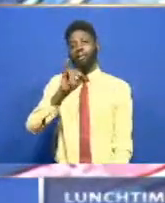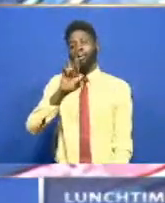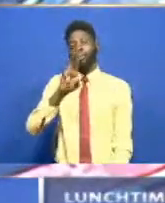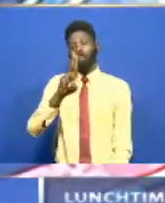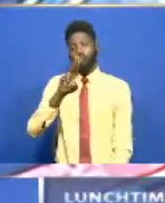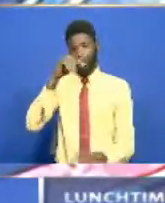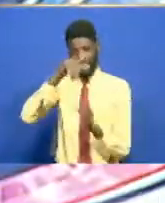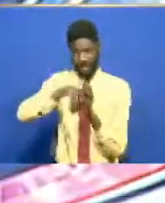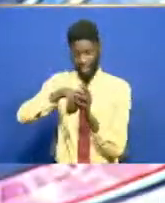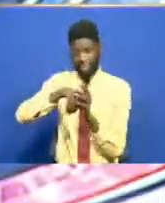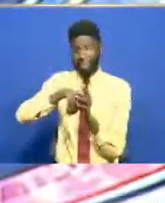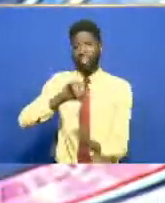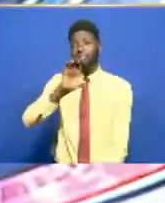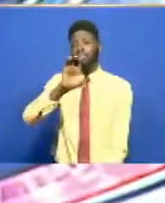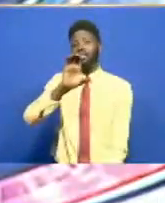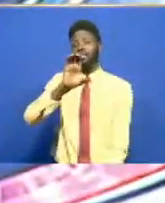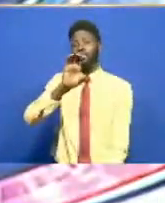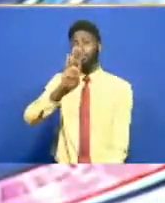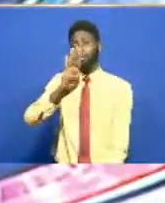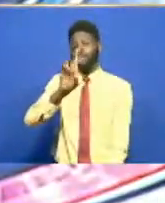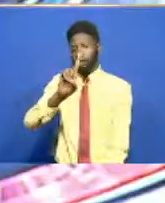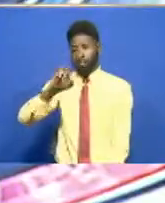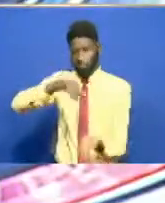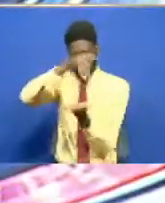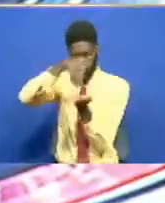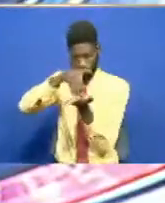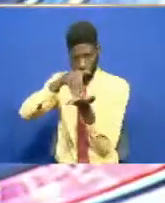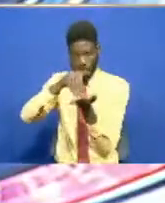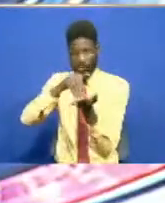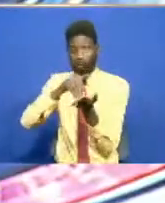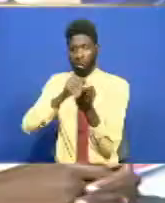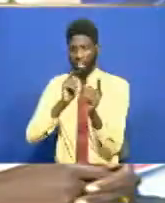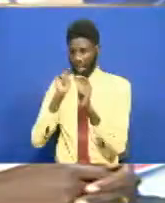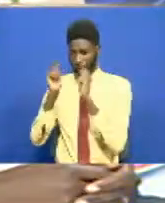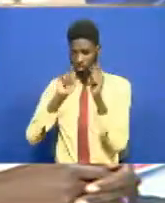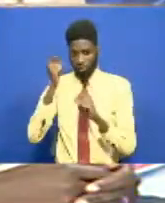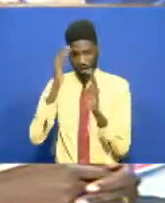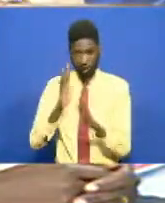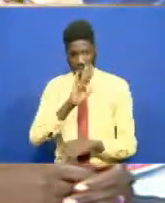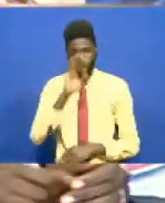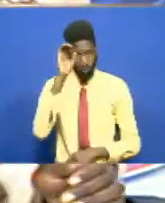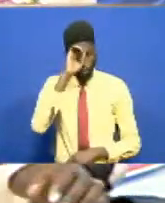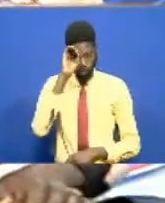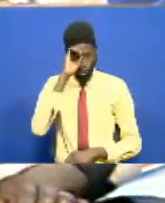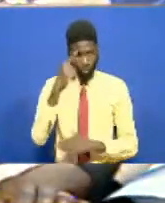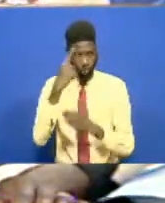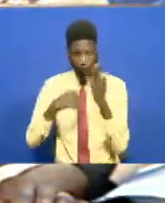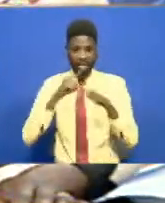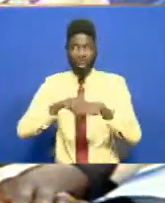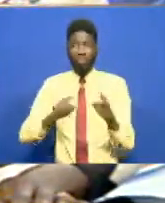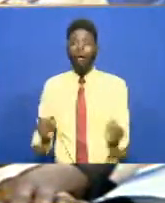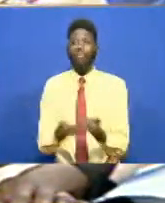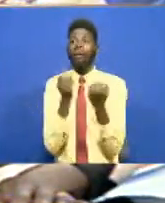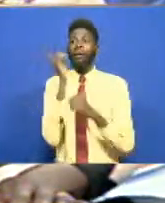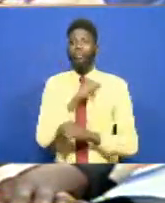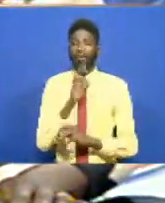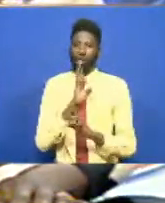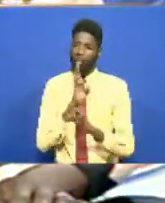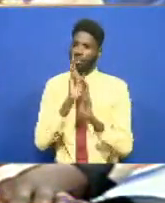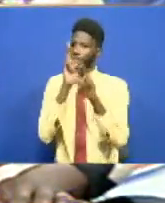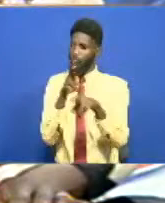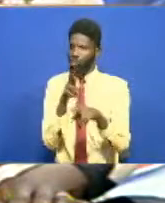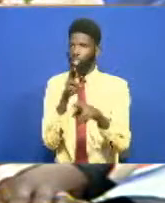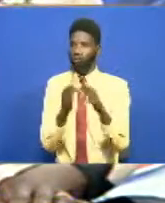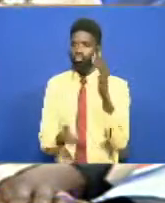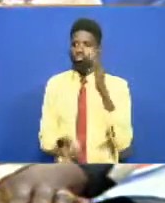Business District to get a clear picture on what Kenyans have to say just moments after this report was unveiled. A very